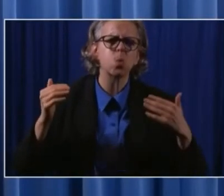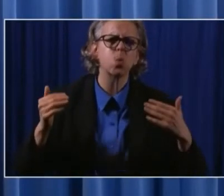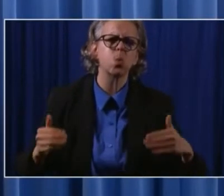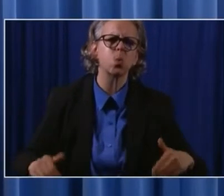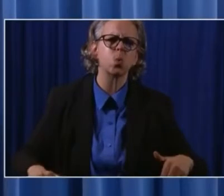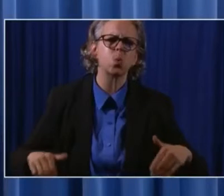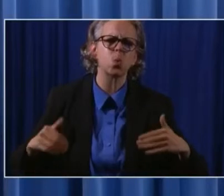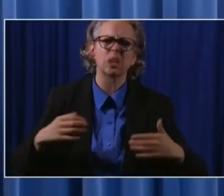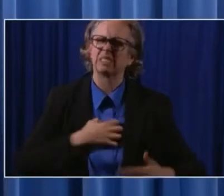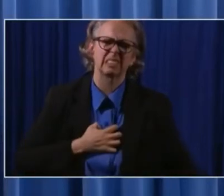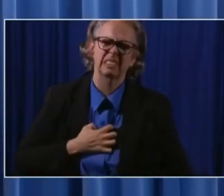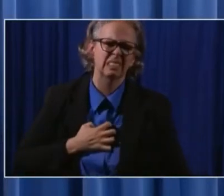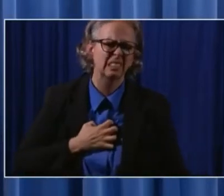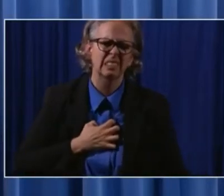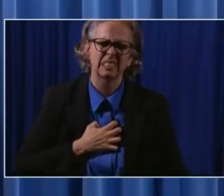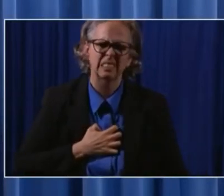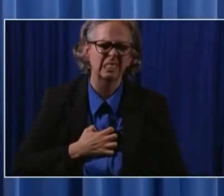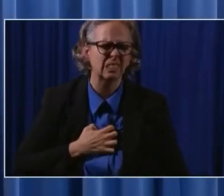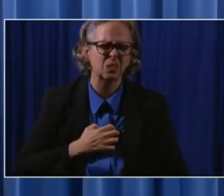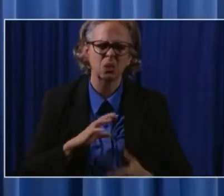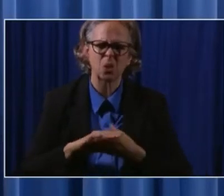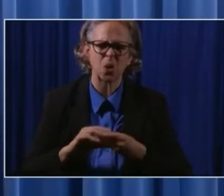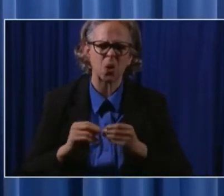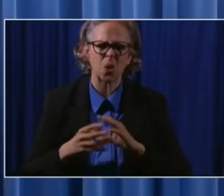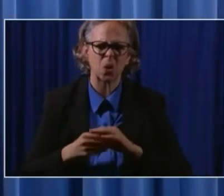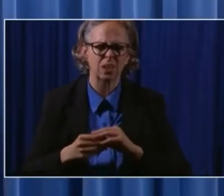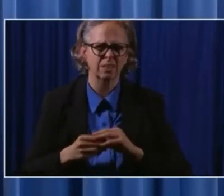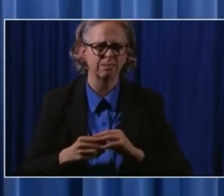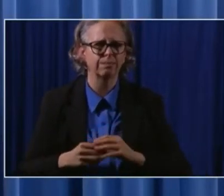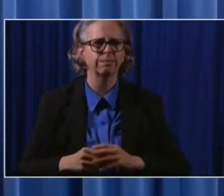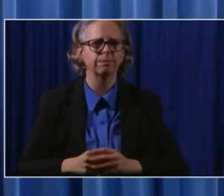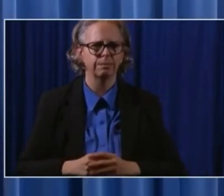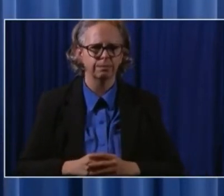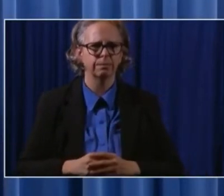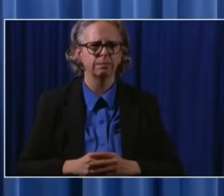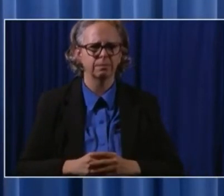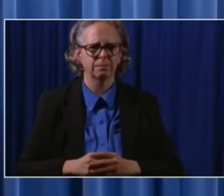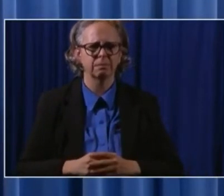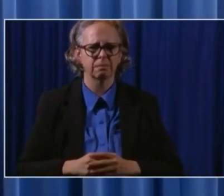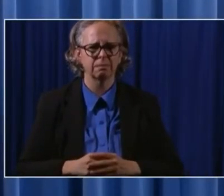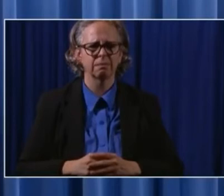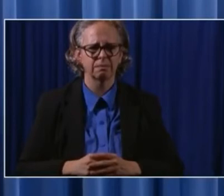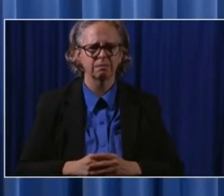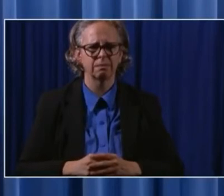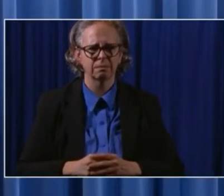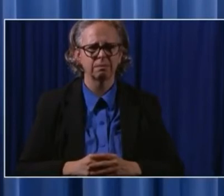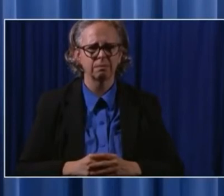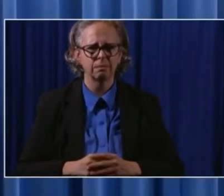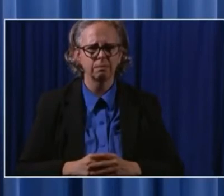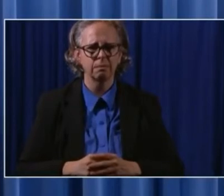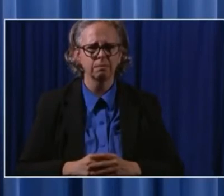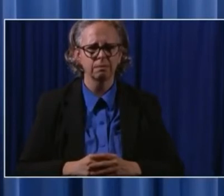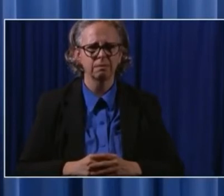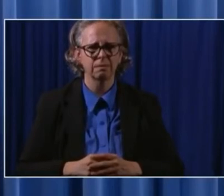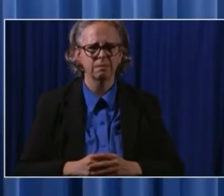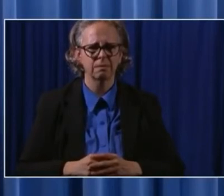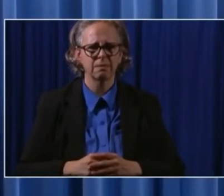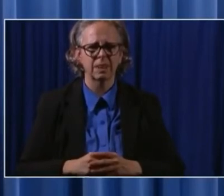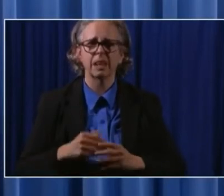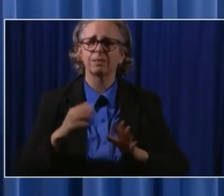disgusting story. Having said that, I think we always have to say in this great country of ours that everyone